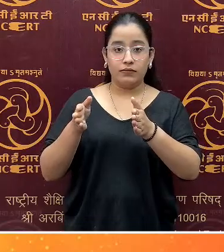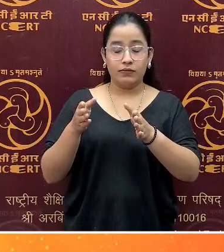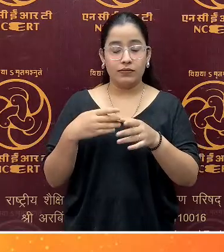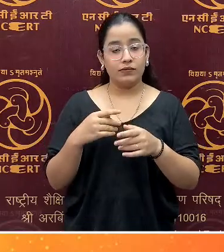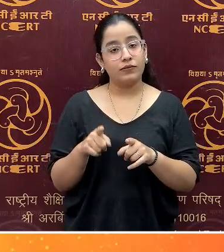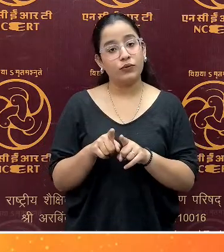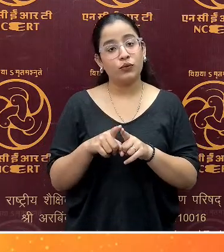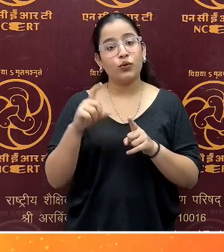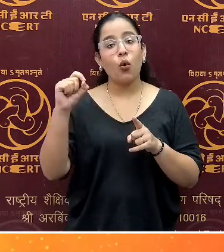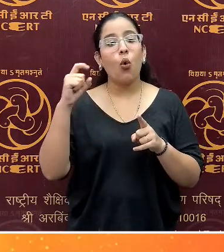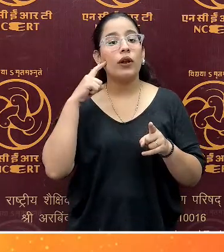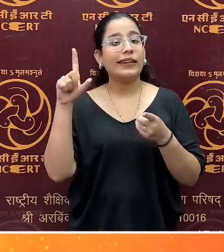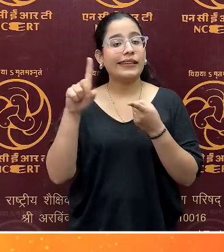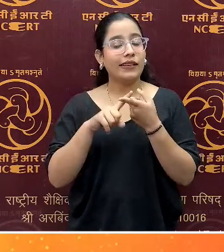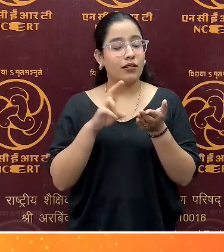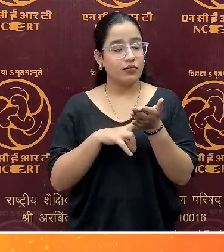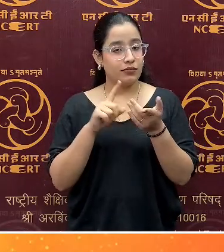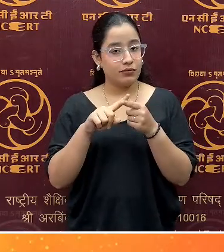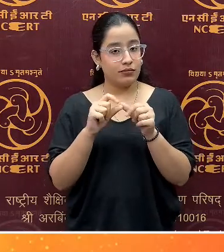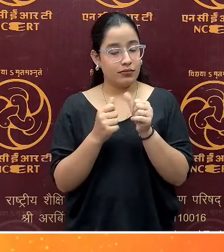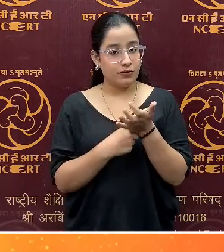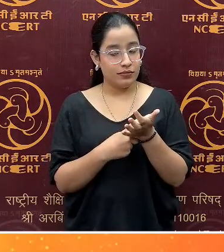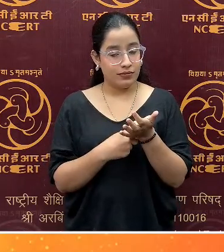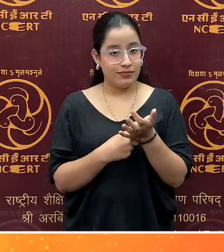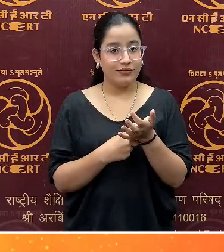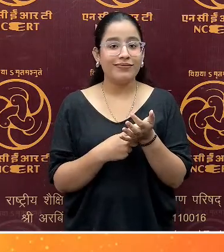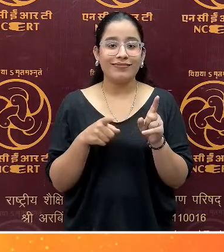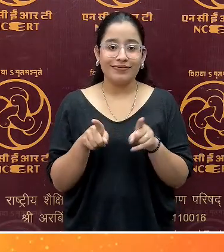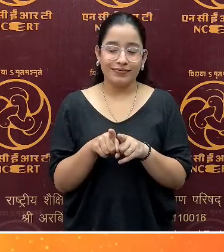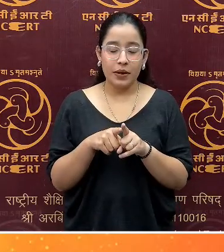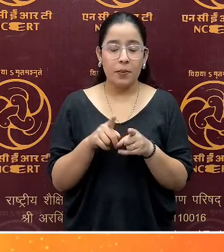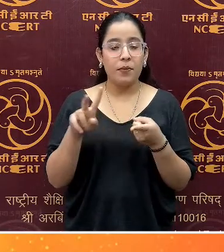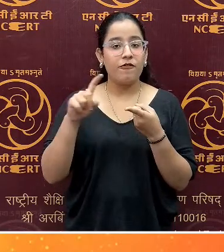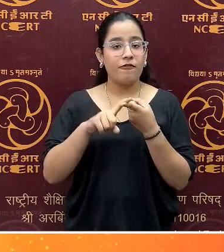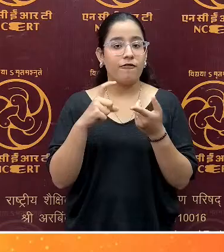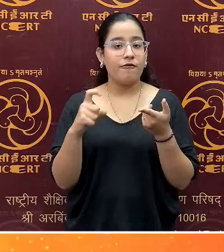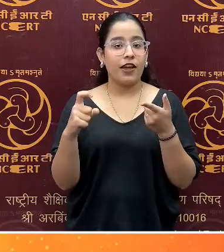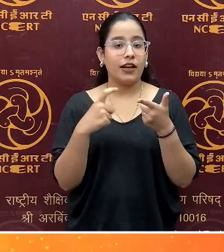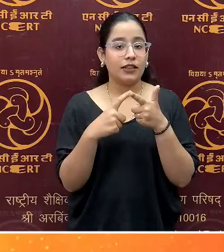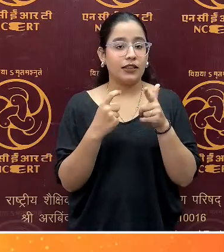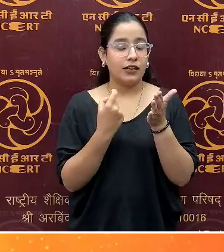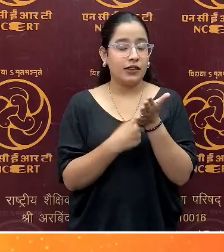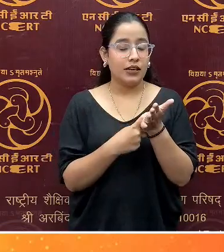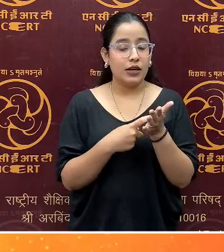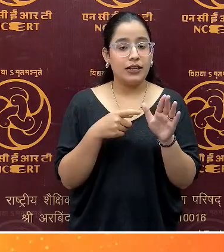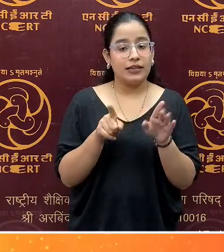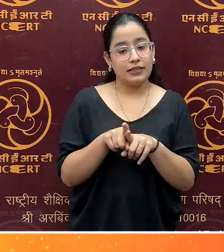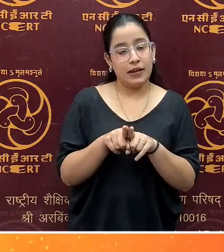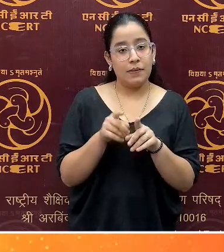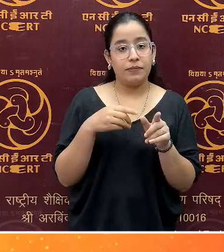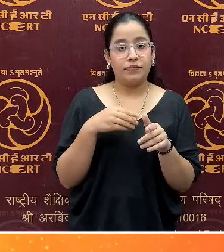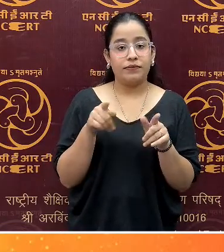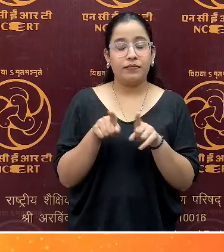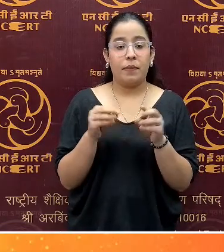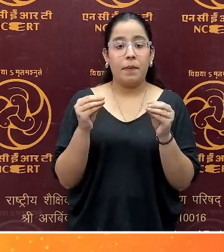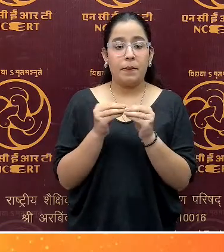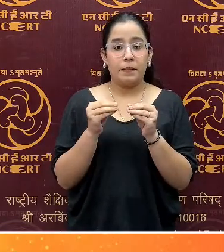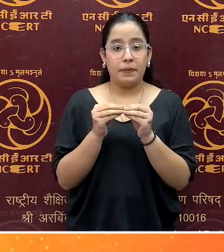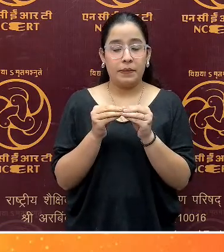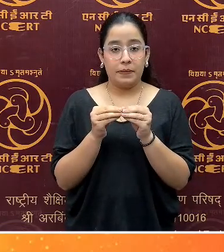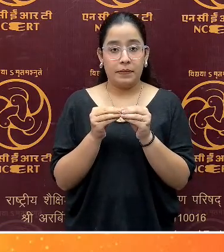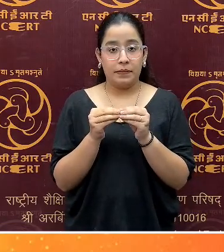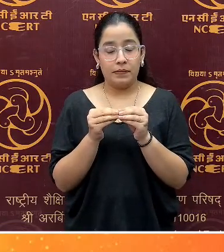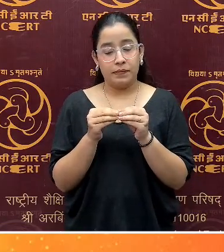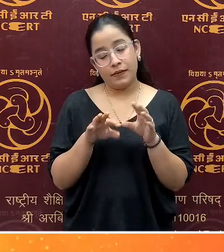collinear. So what relation do we require for collinearity? That is, the vector is proportional to the other. That is, B is a vector which is lambda times